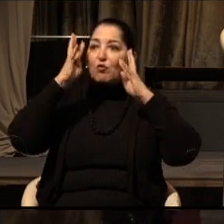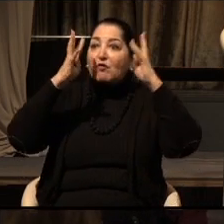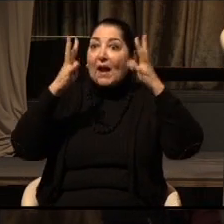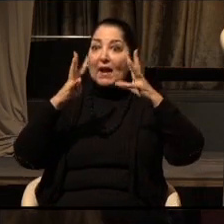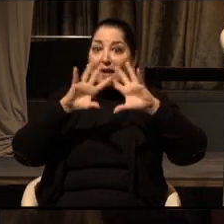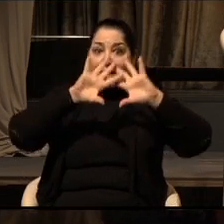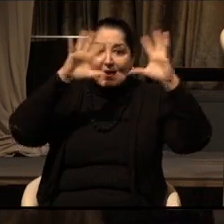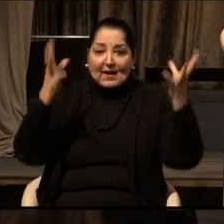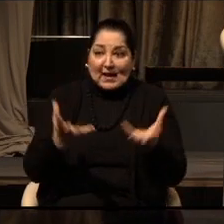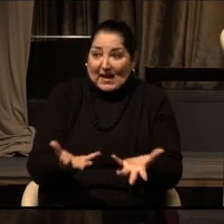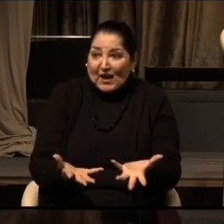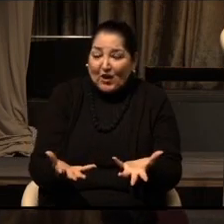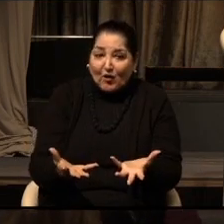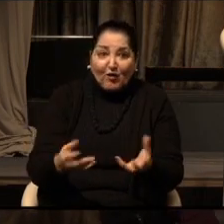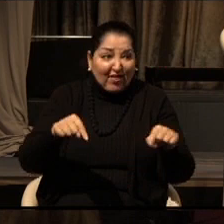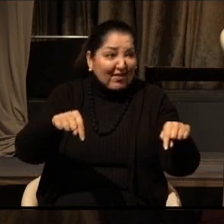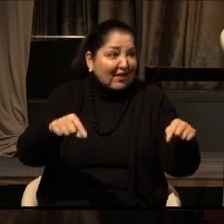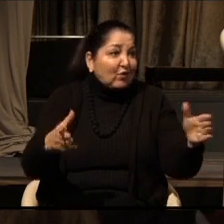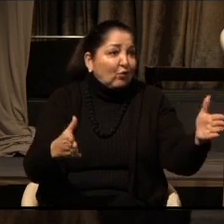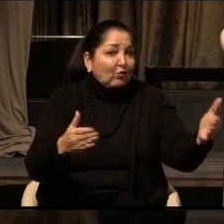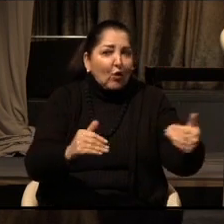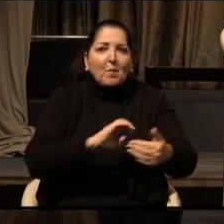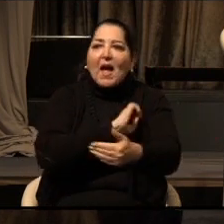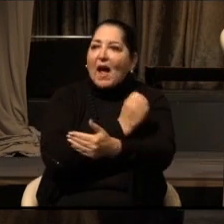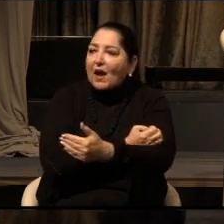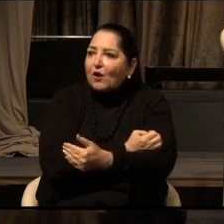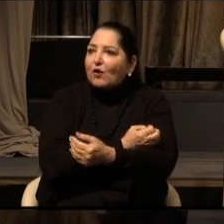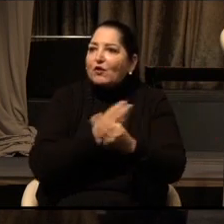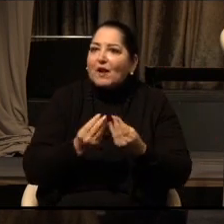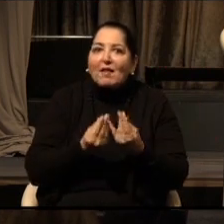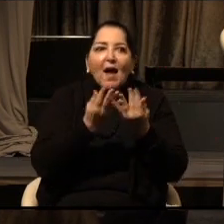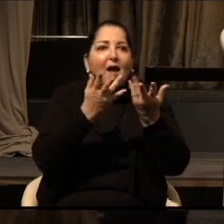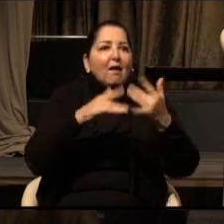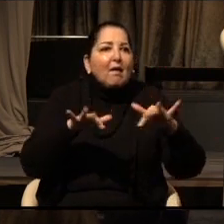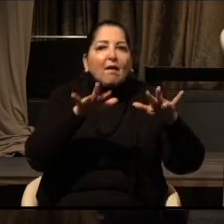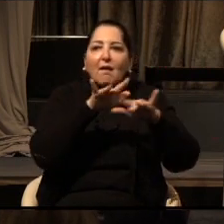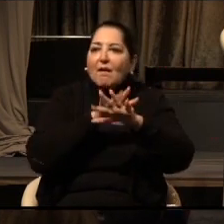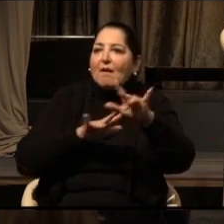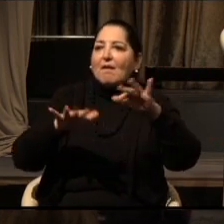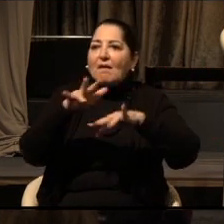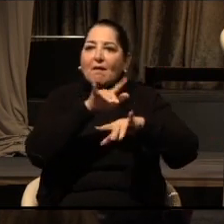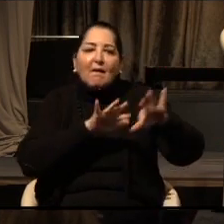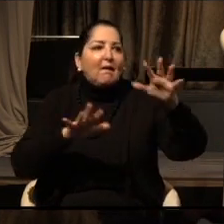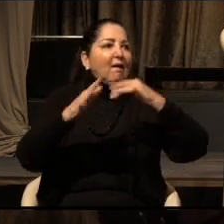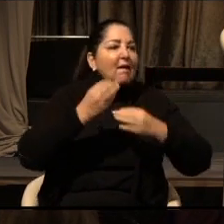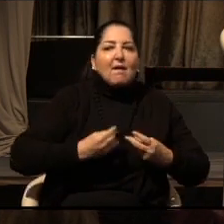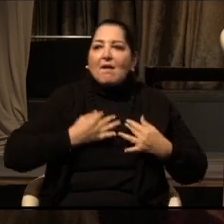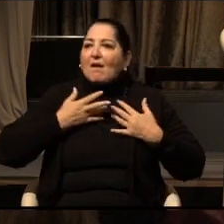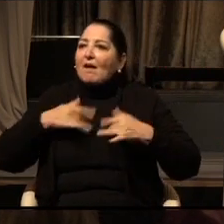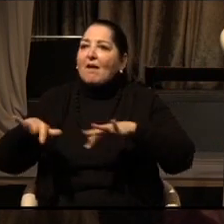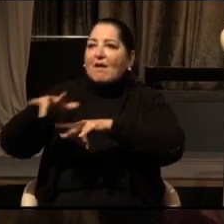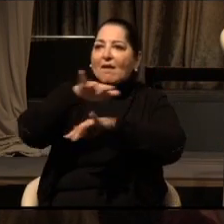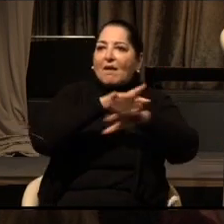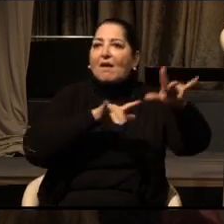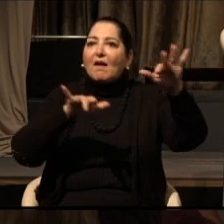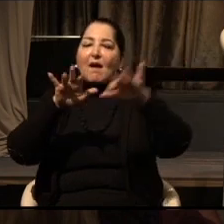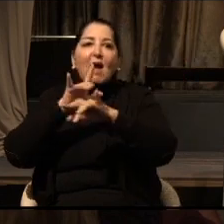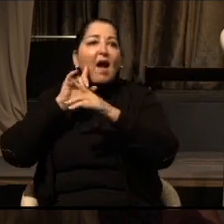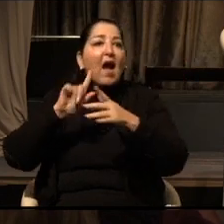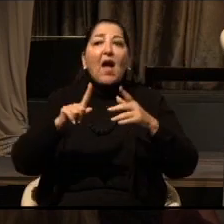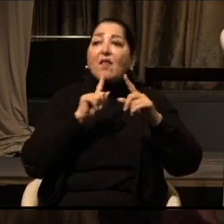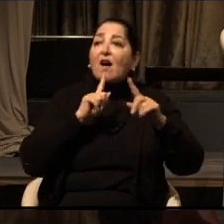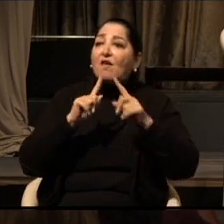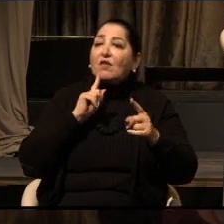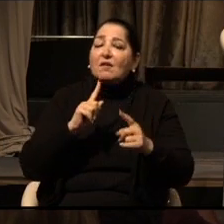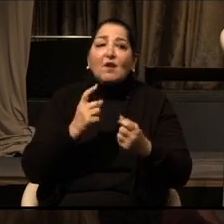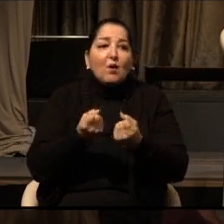that's happened here in this room. How the conversations have energized us, have challenged us,